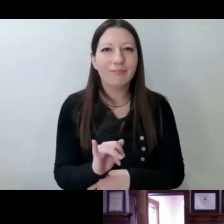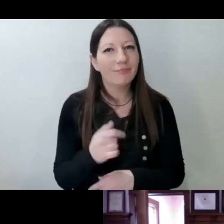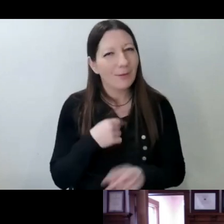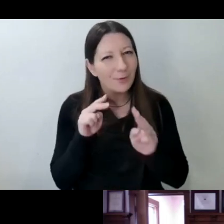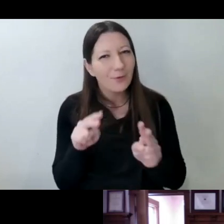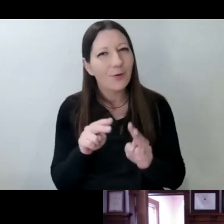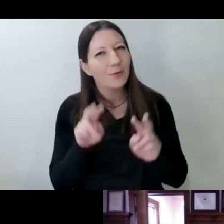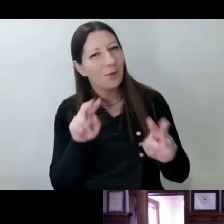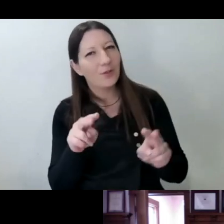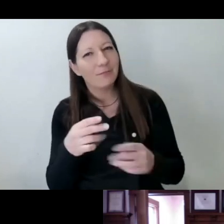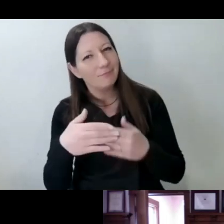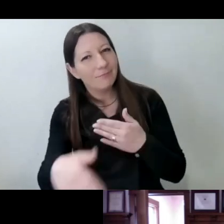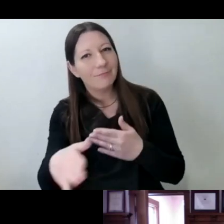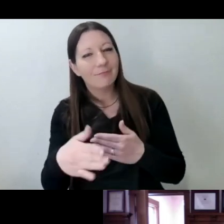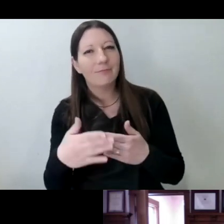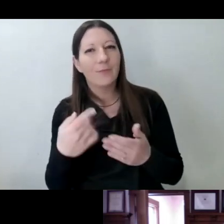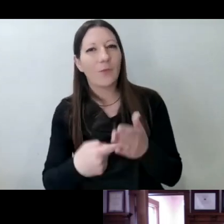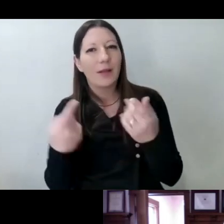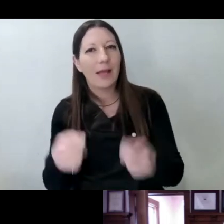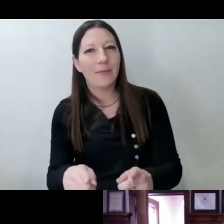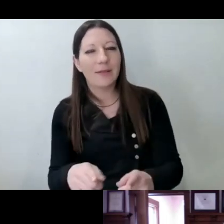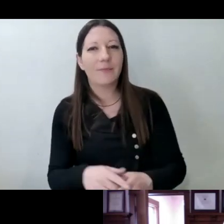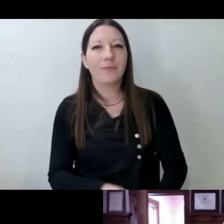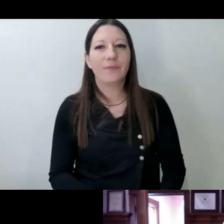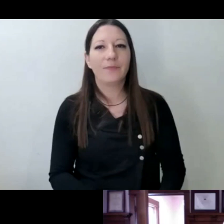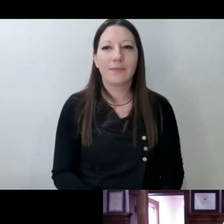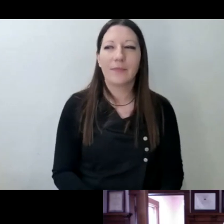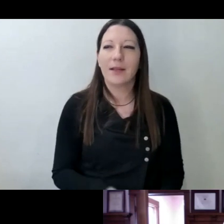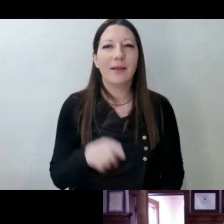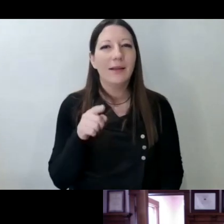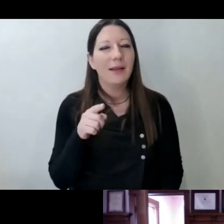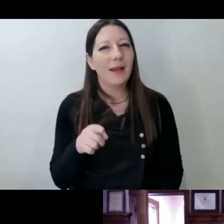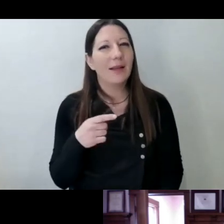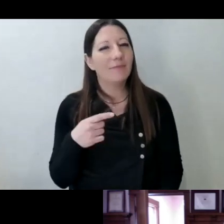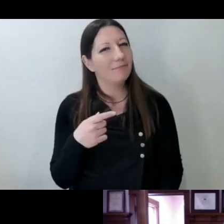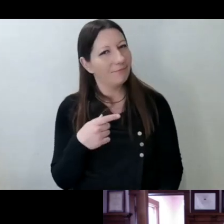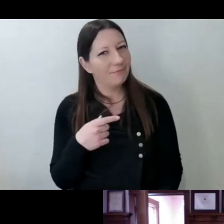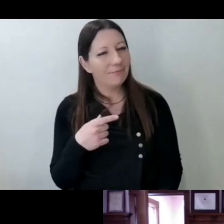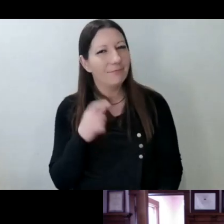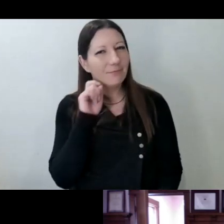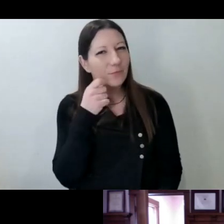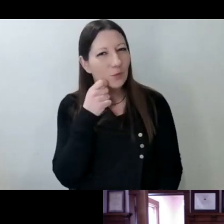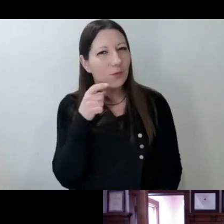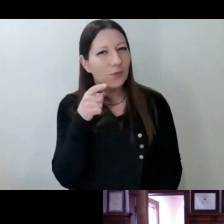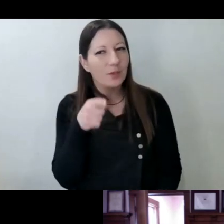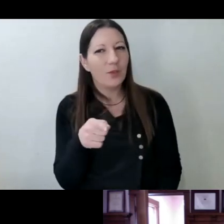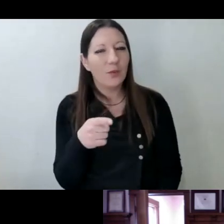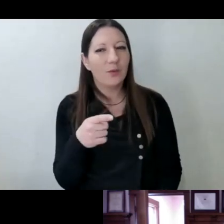unfolds. I like how you touched on people with wealth have the ability to create their access to